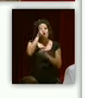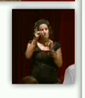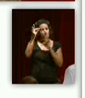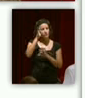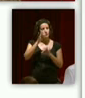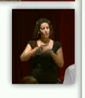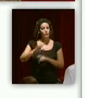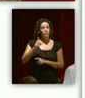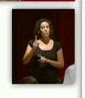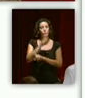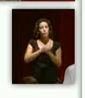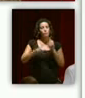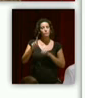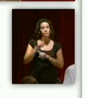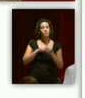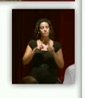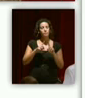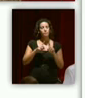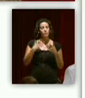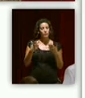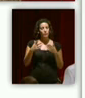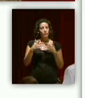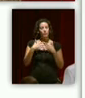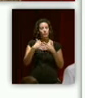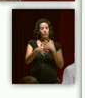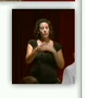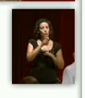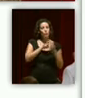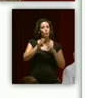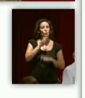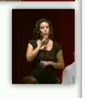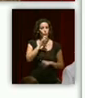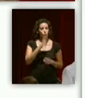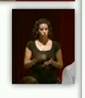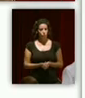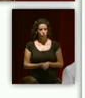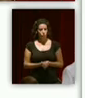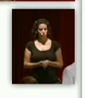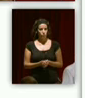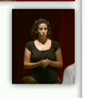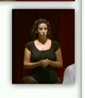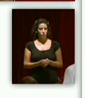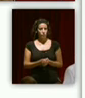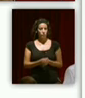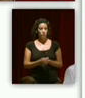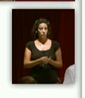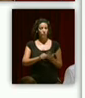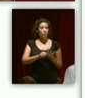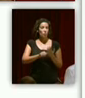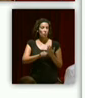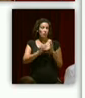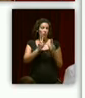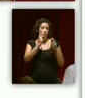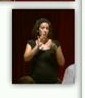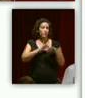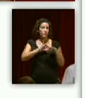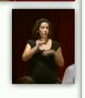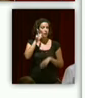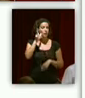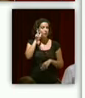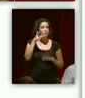synchronize the information that it's receiving. So we needed a file.